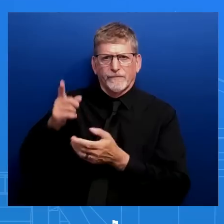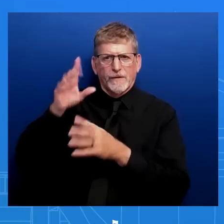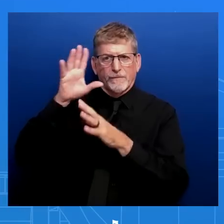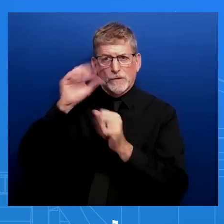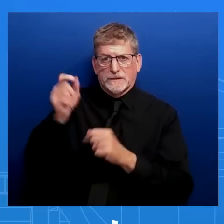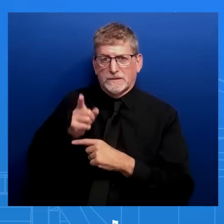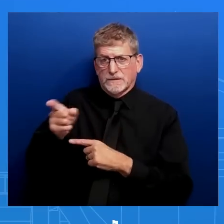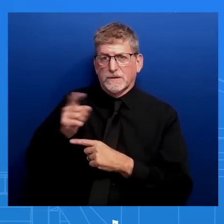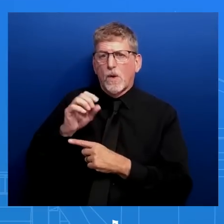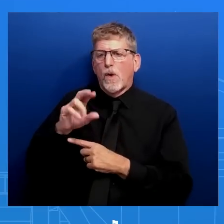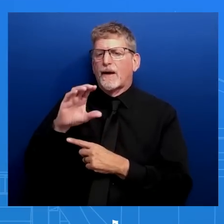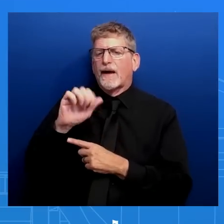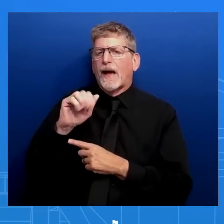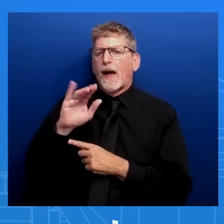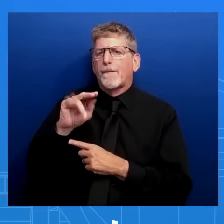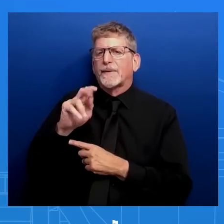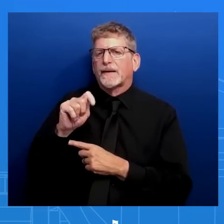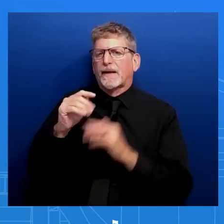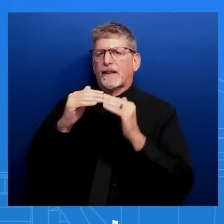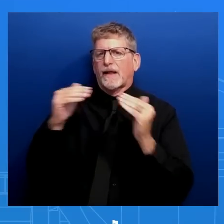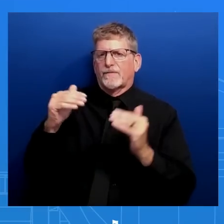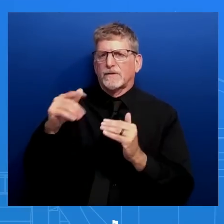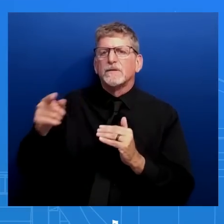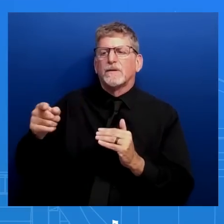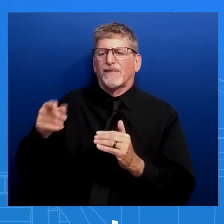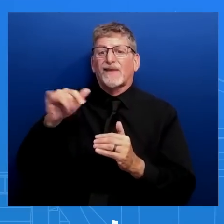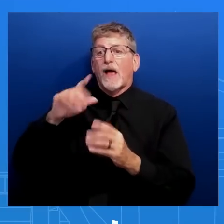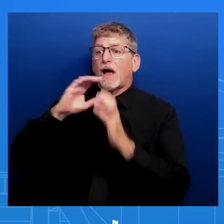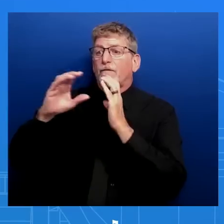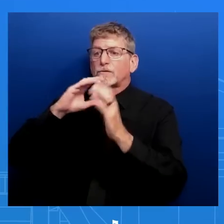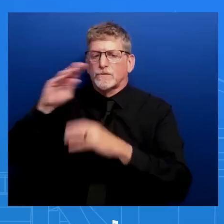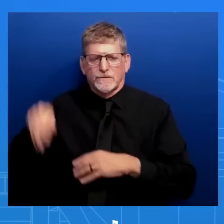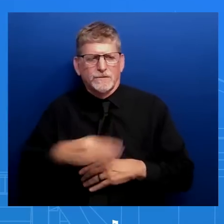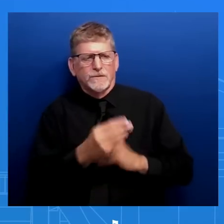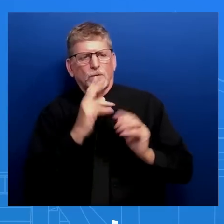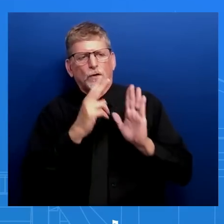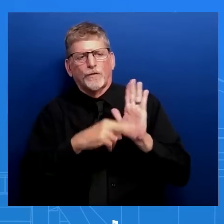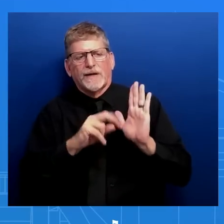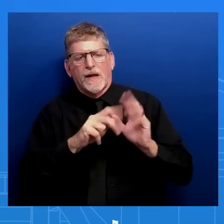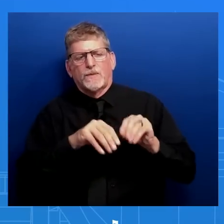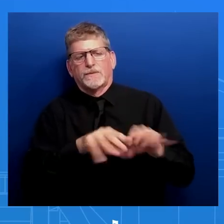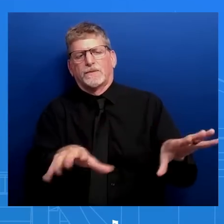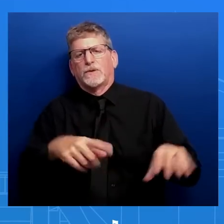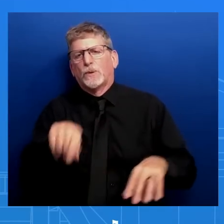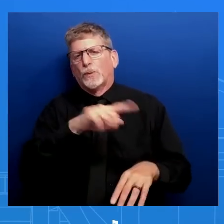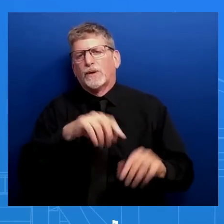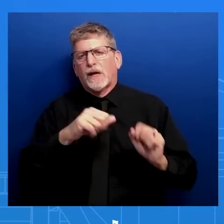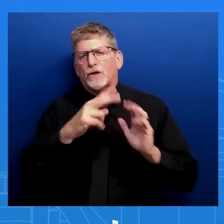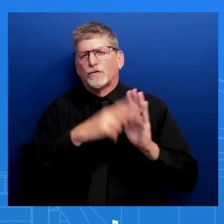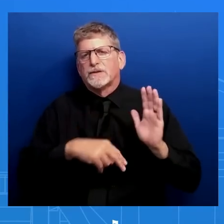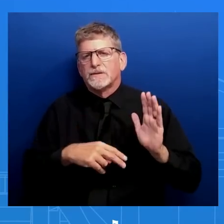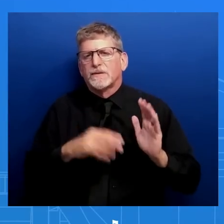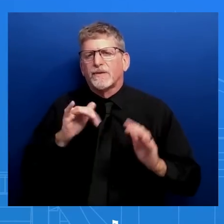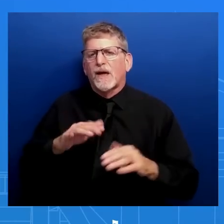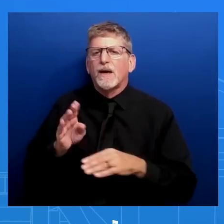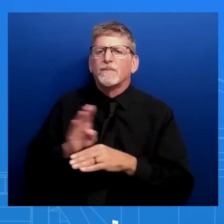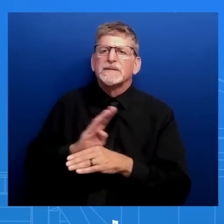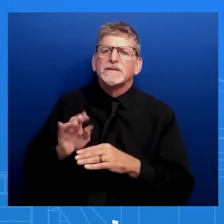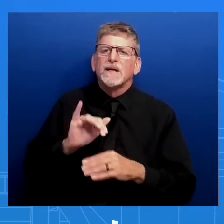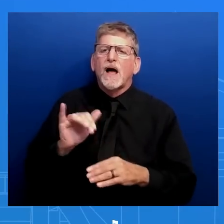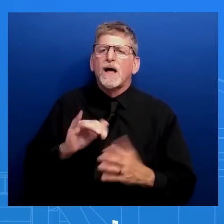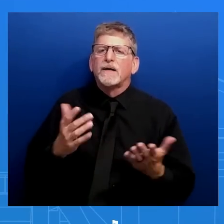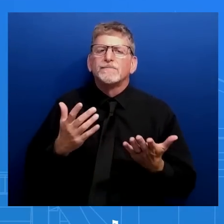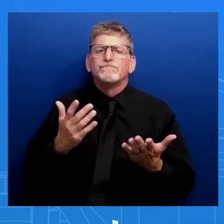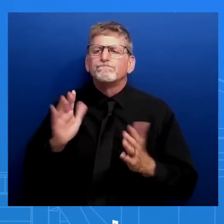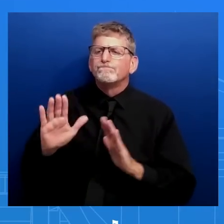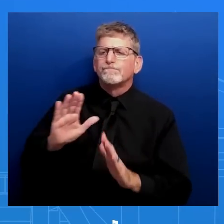don't have any other conversations to speak to, and I certainly would not get into the business of characterizing another country's attitudes or reflections or